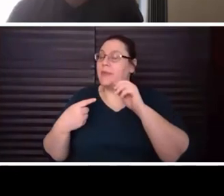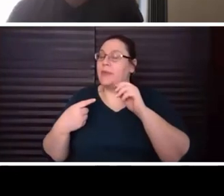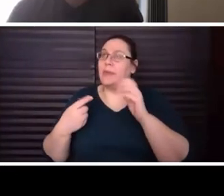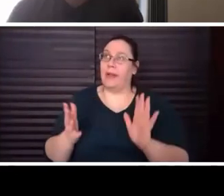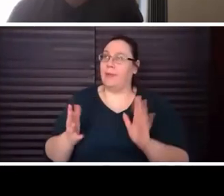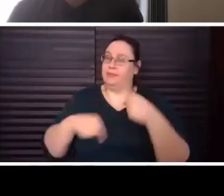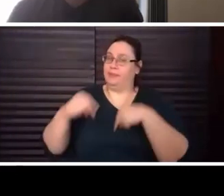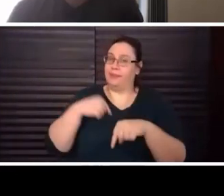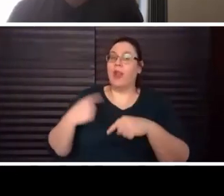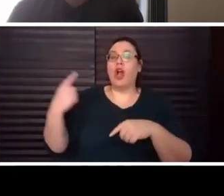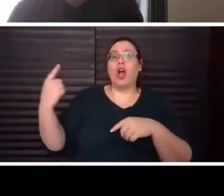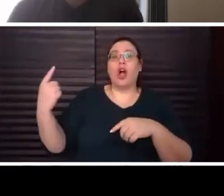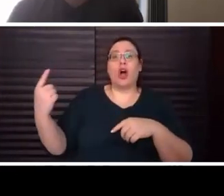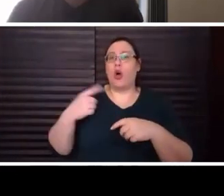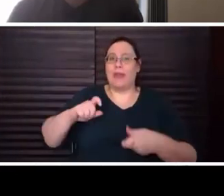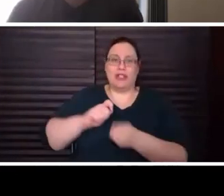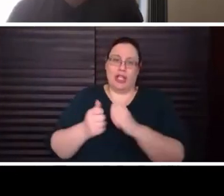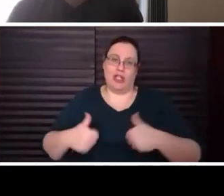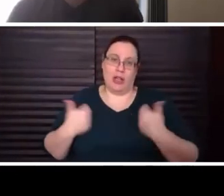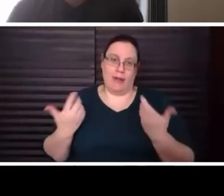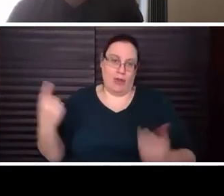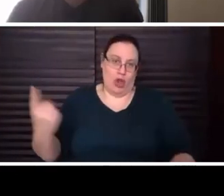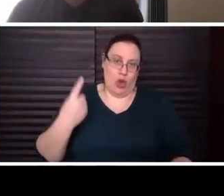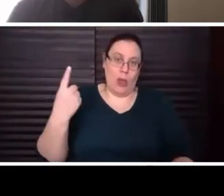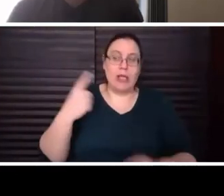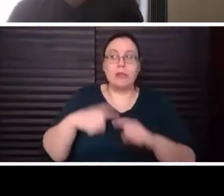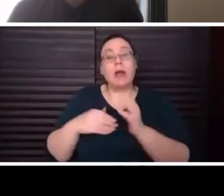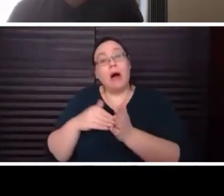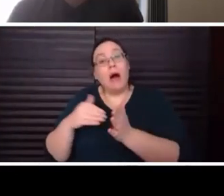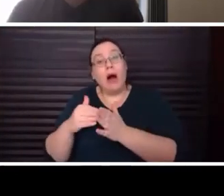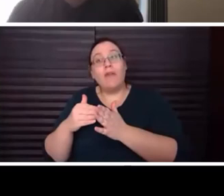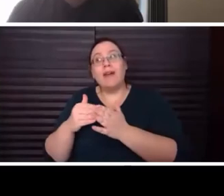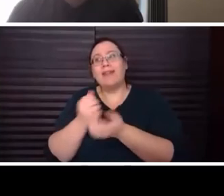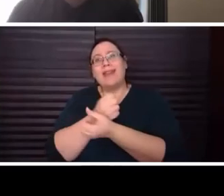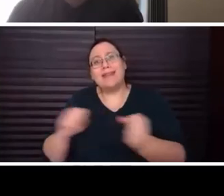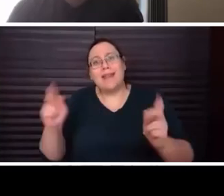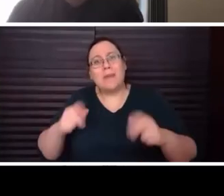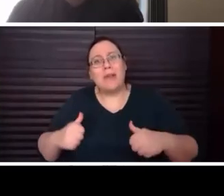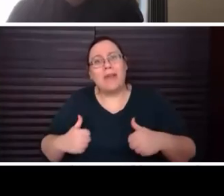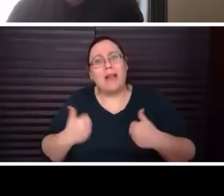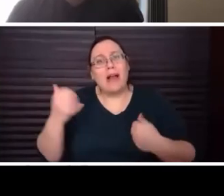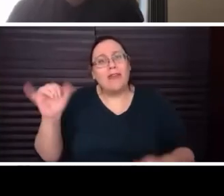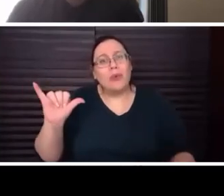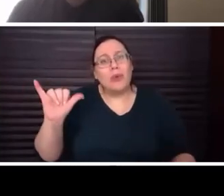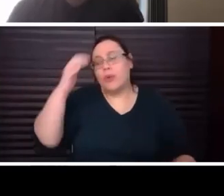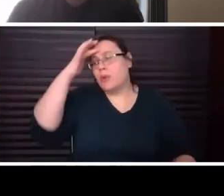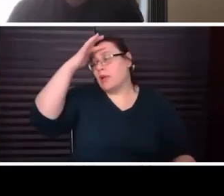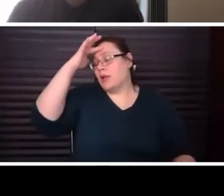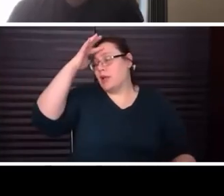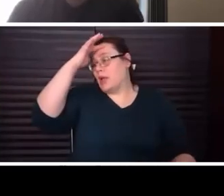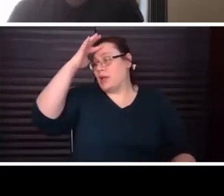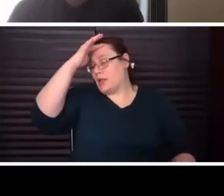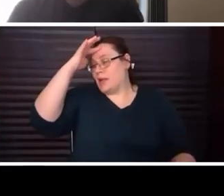always life-changing, but a lot of times they're also life-saving. So I think